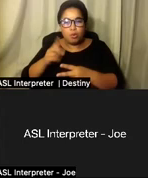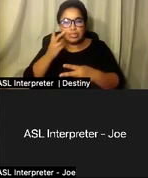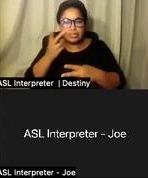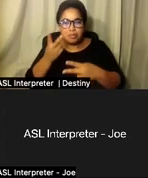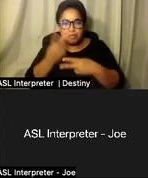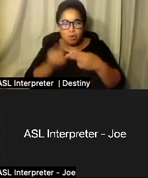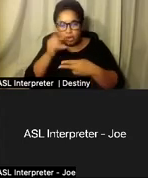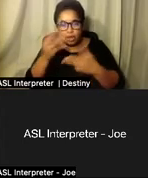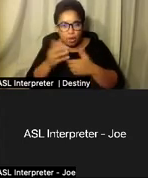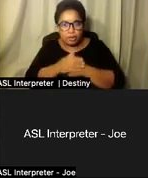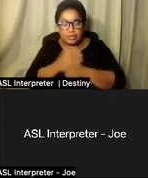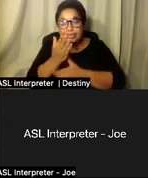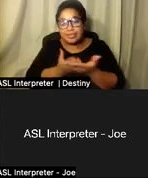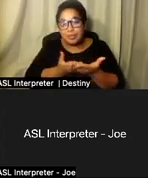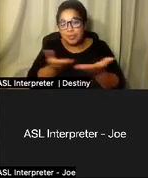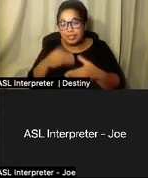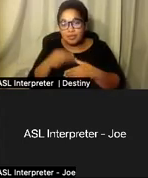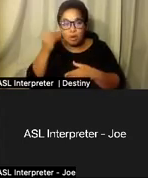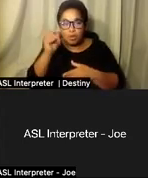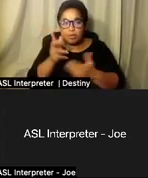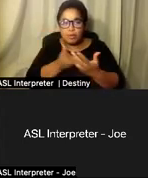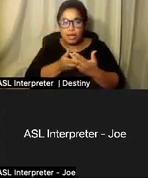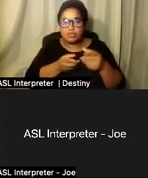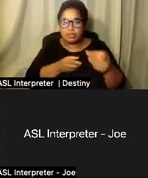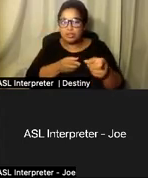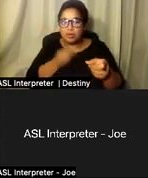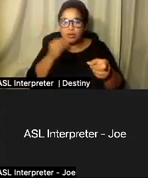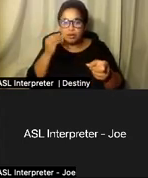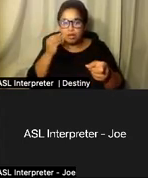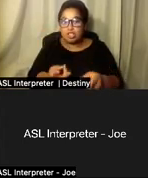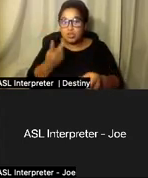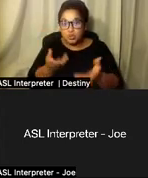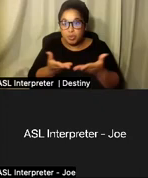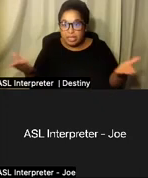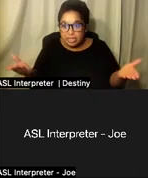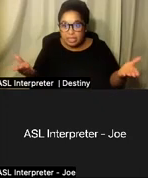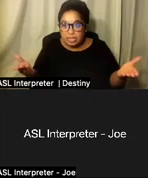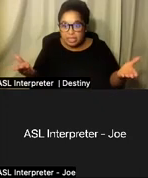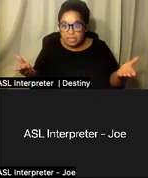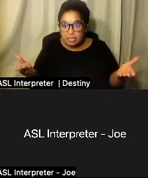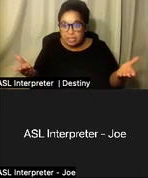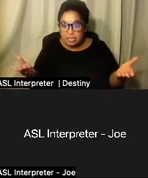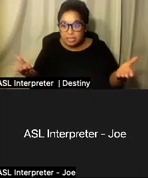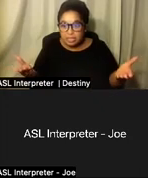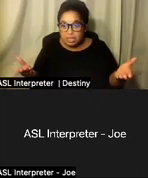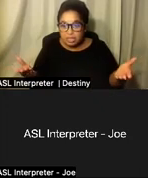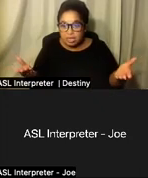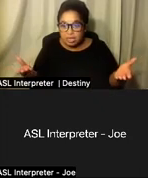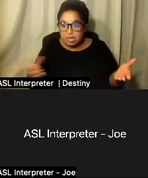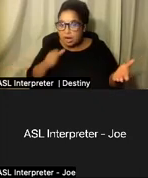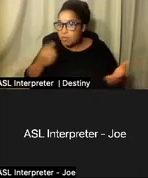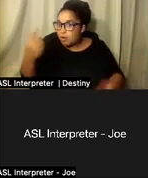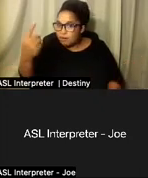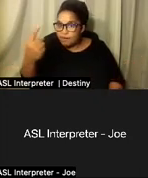However, some items in the home are like this picture. They're actually two items that are, it's not one,